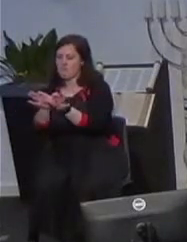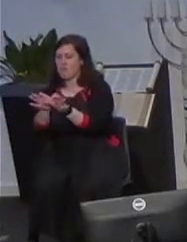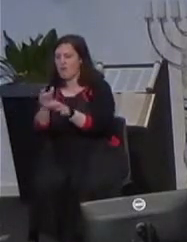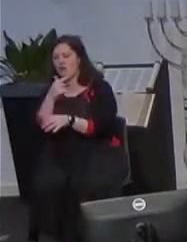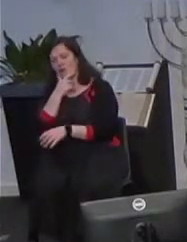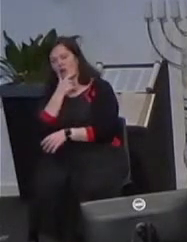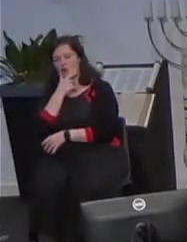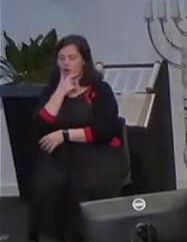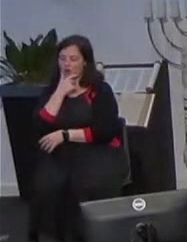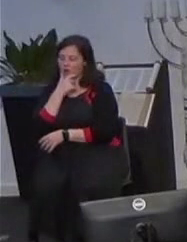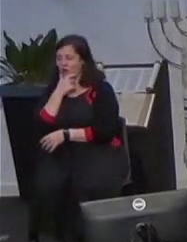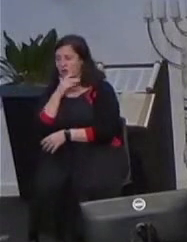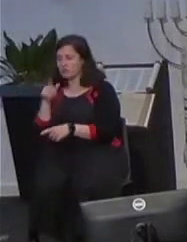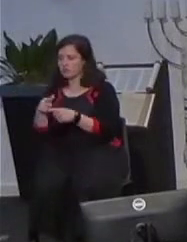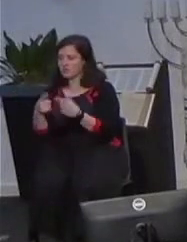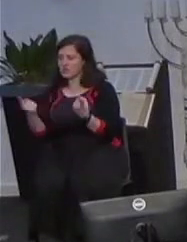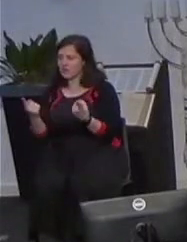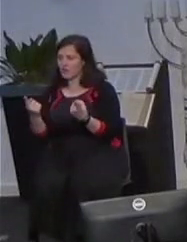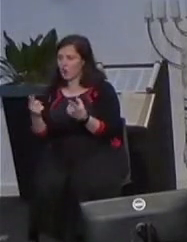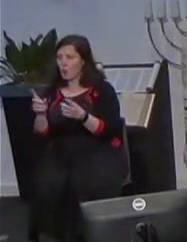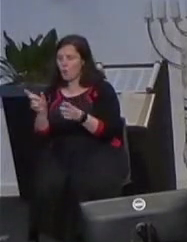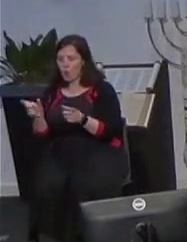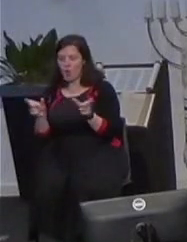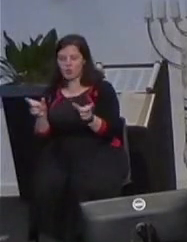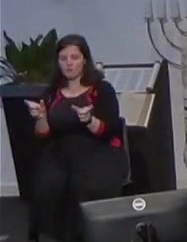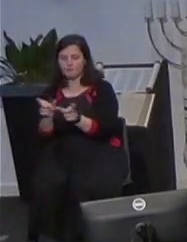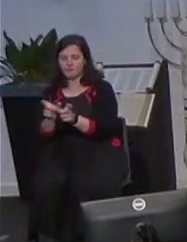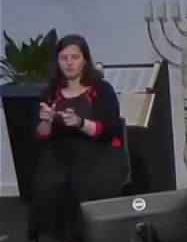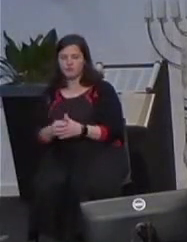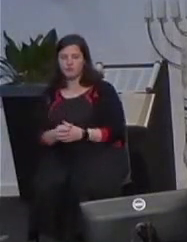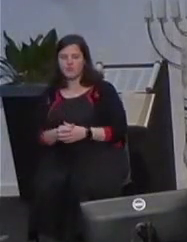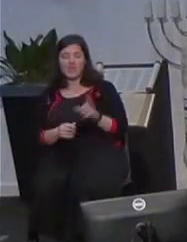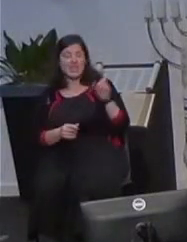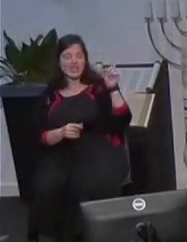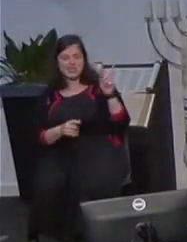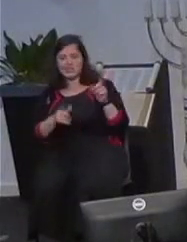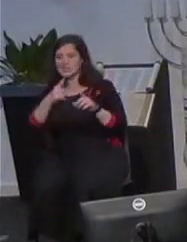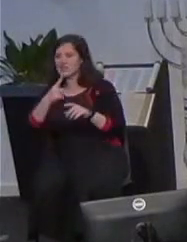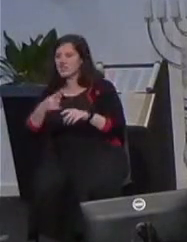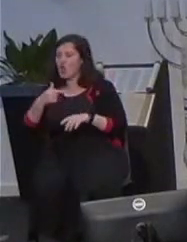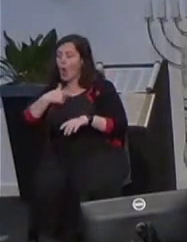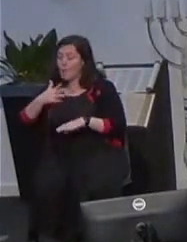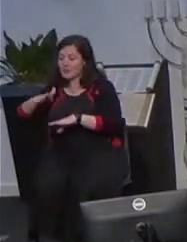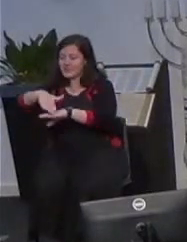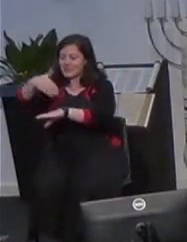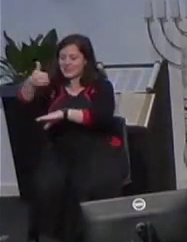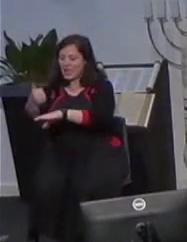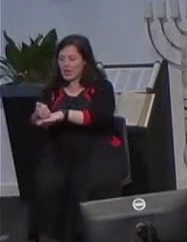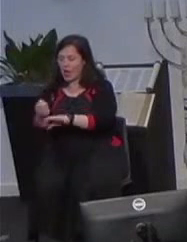And so we read, look, I'm setting up in Zion a chosen, precious cornerstone.